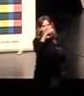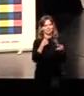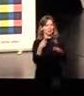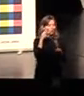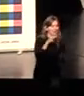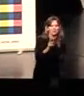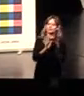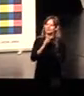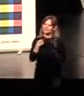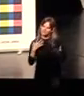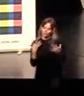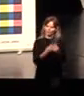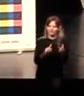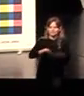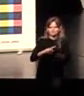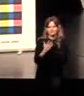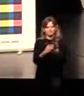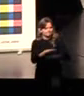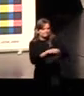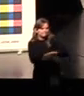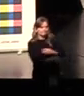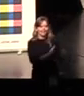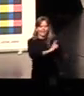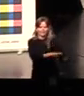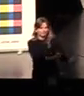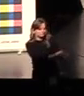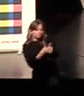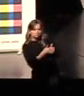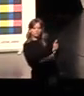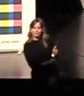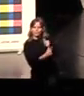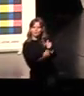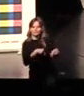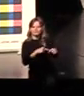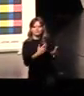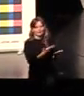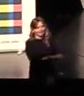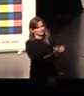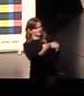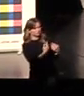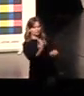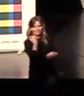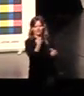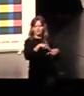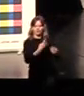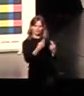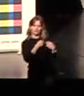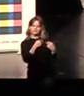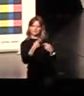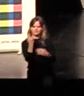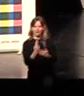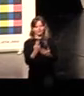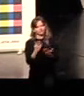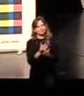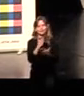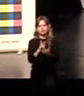jack te garth de sector de cultuursector we dus activist energy en confronteer dat is over and over again with our responsibility to make city